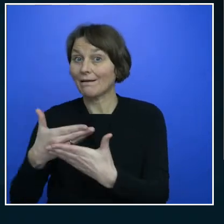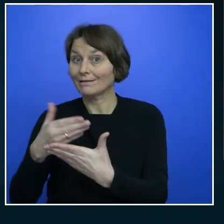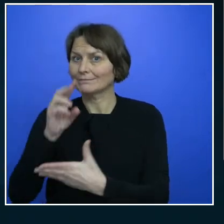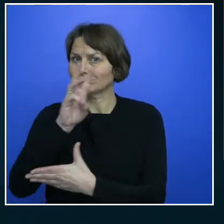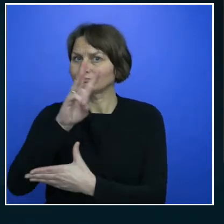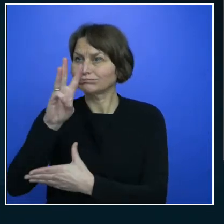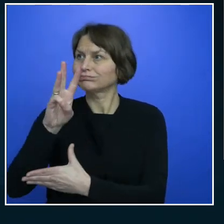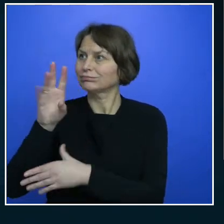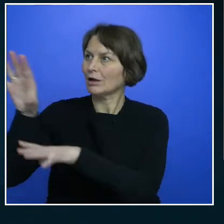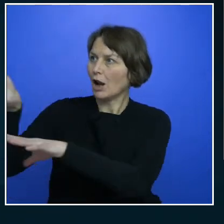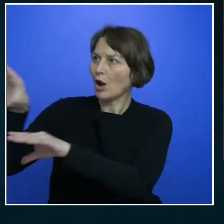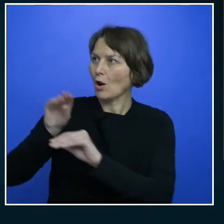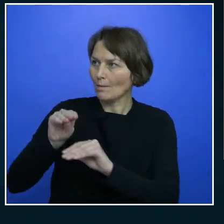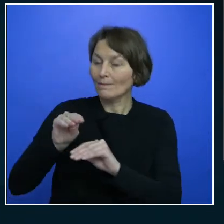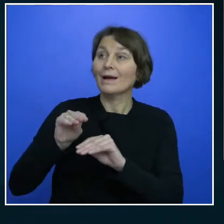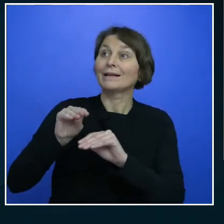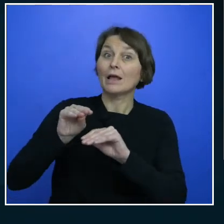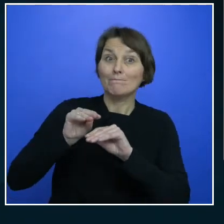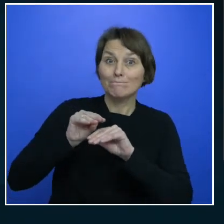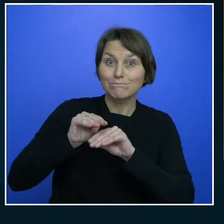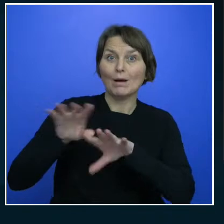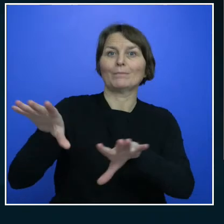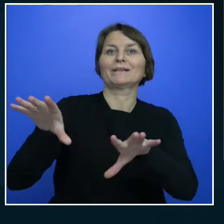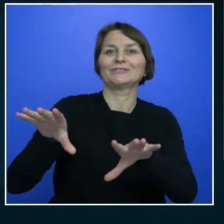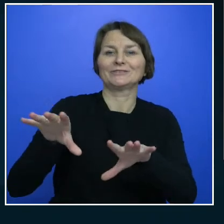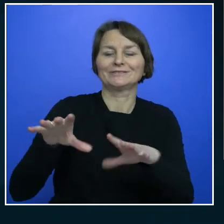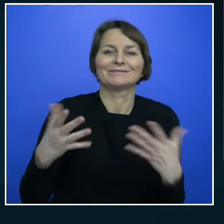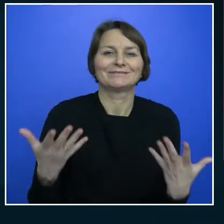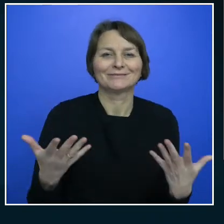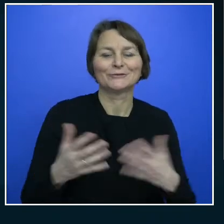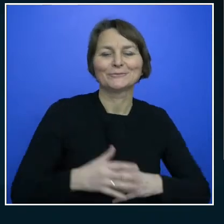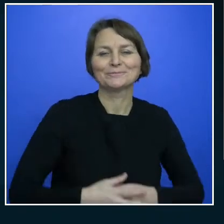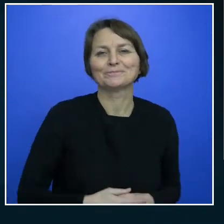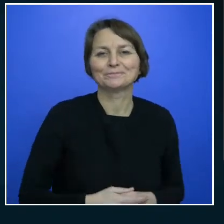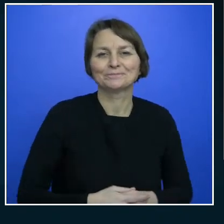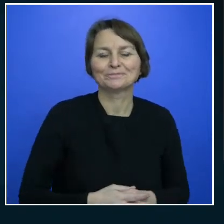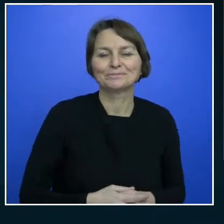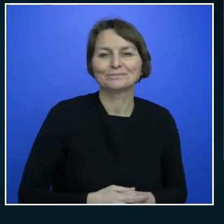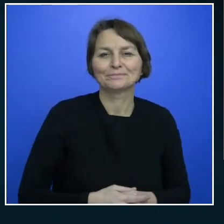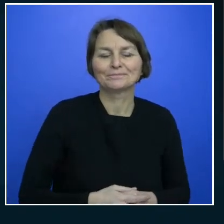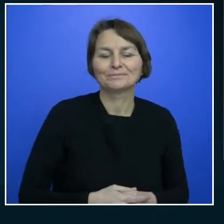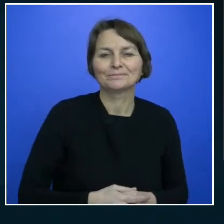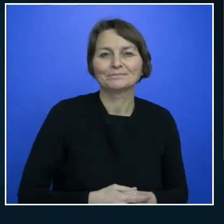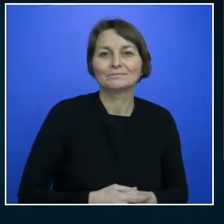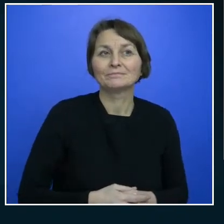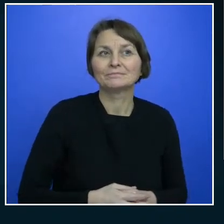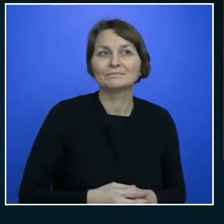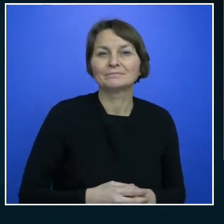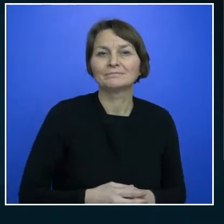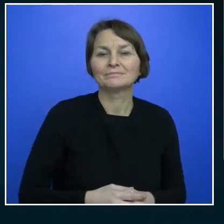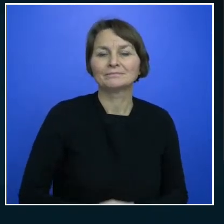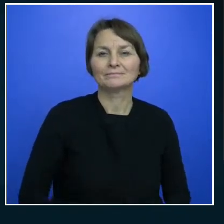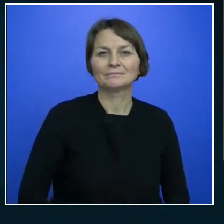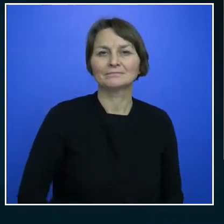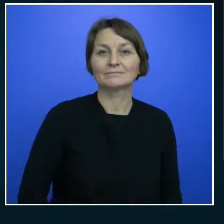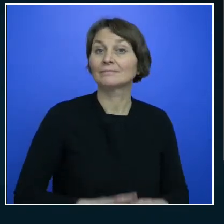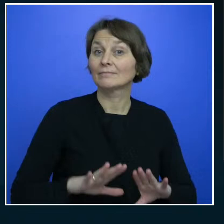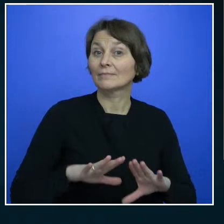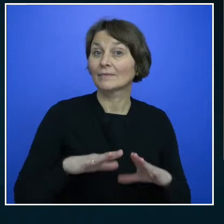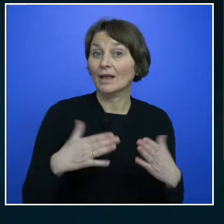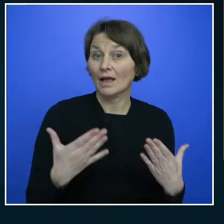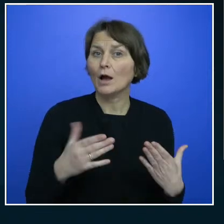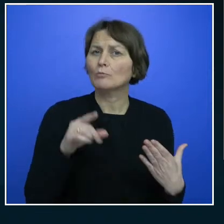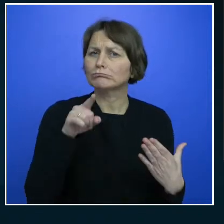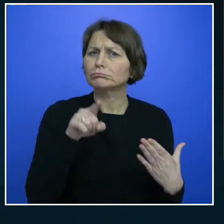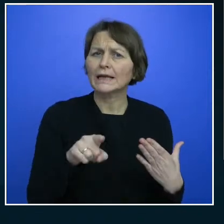app service, and now also sometime now you can do it in a